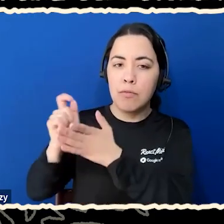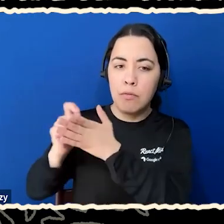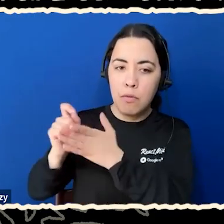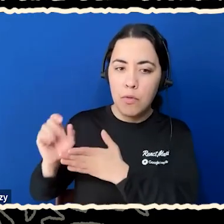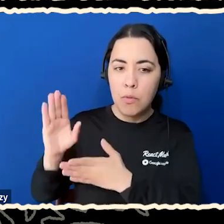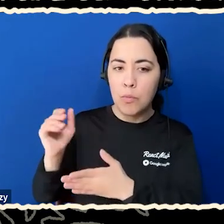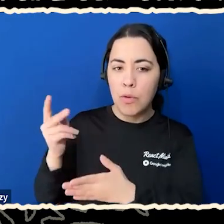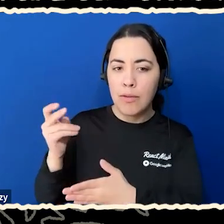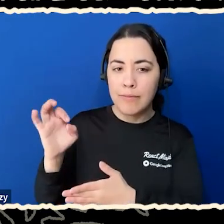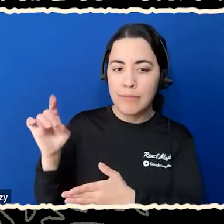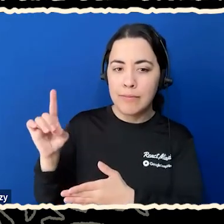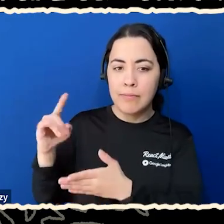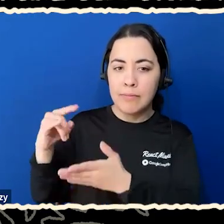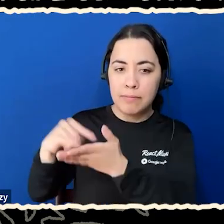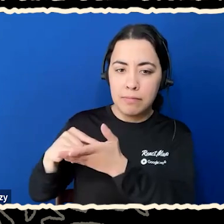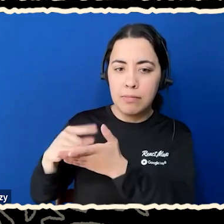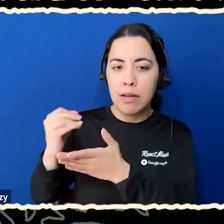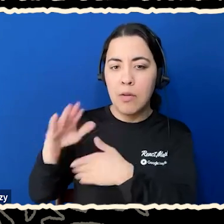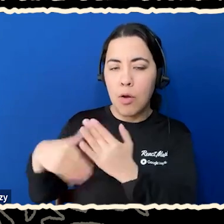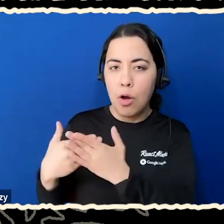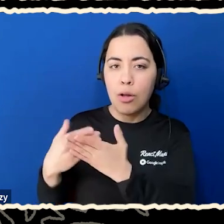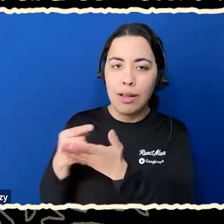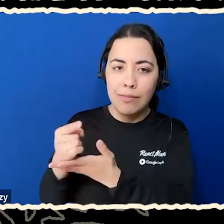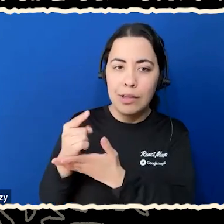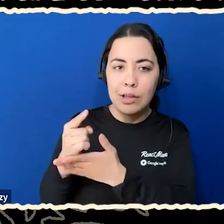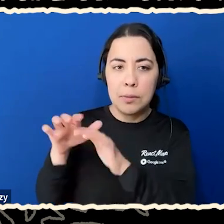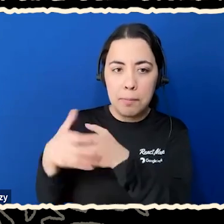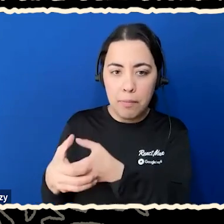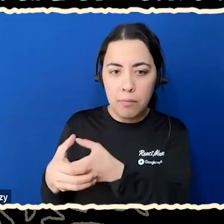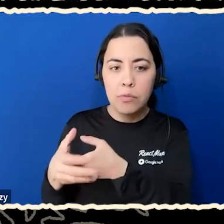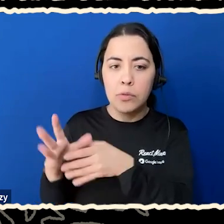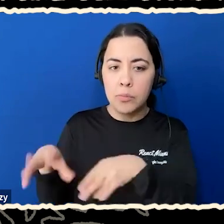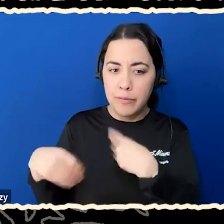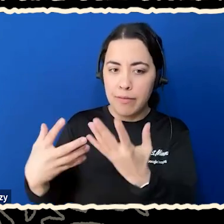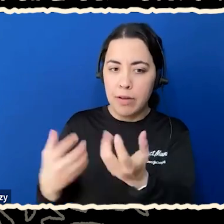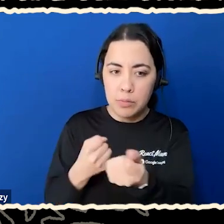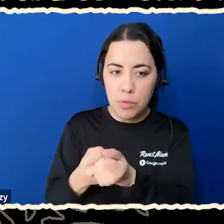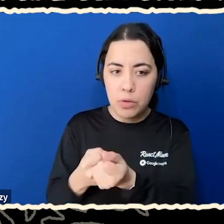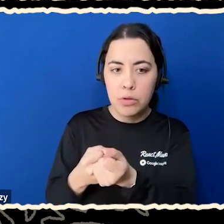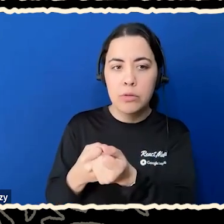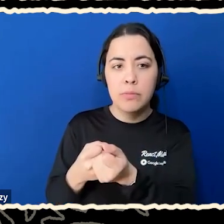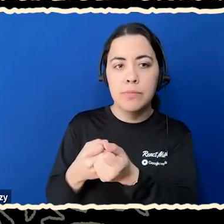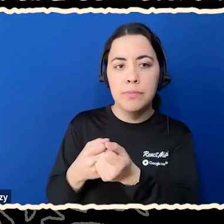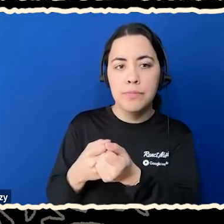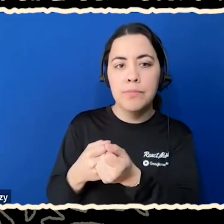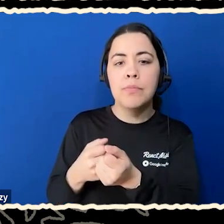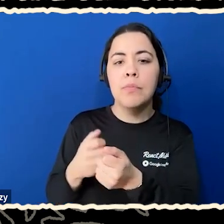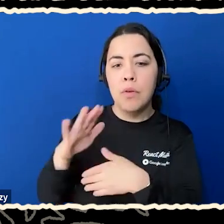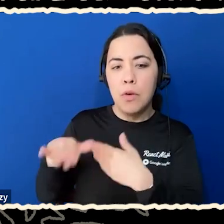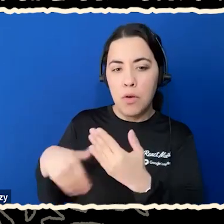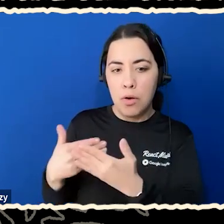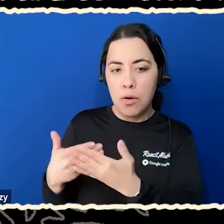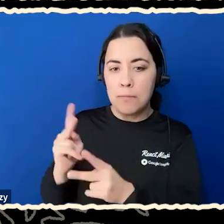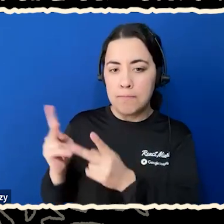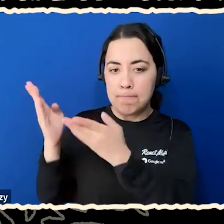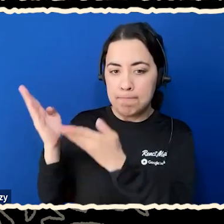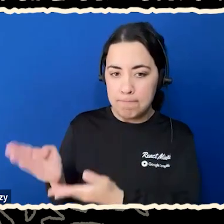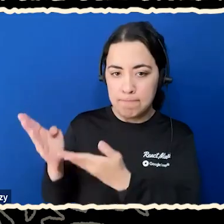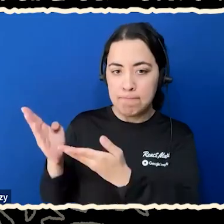Sunju Kang, who brings support for hot updater to Brownfield, and for Michał Jack,